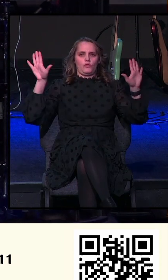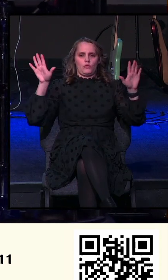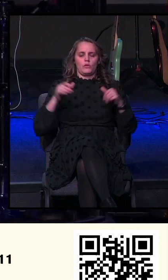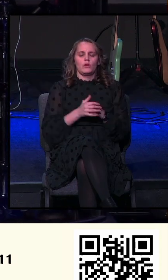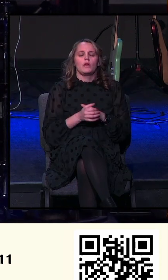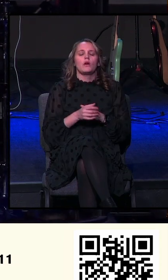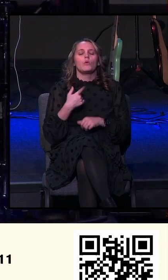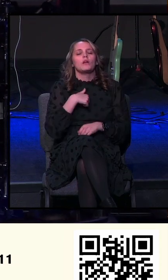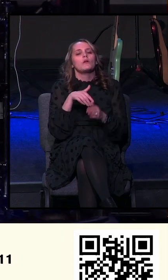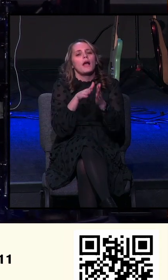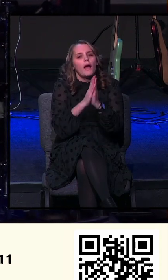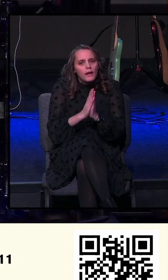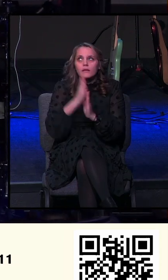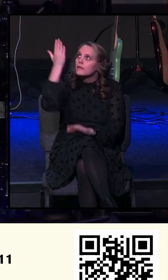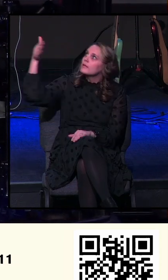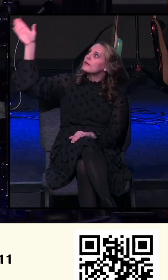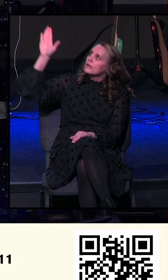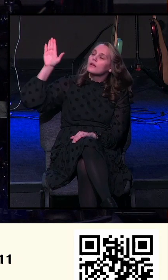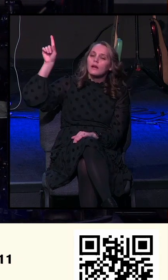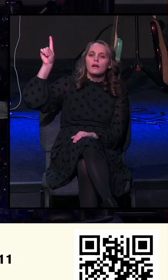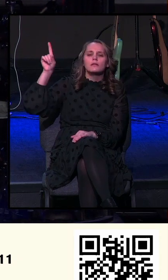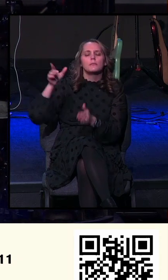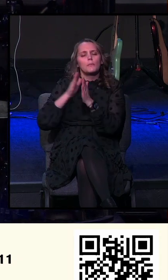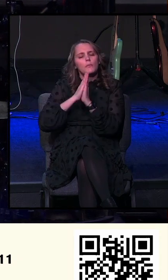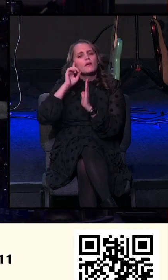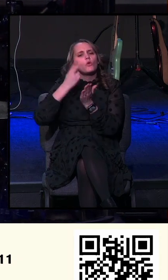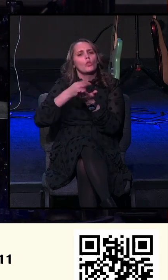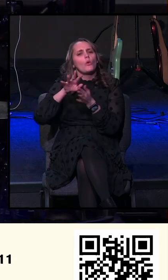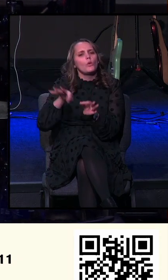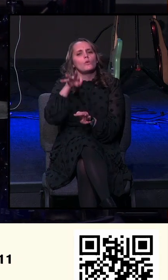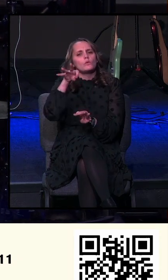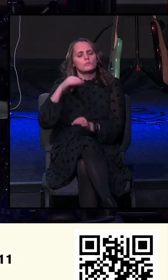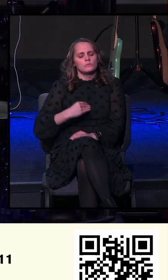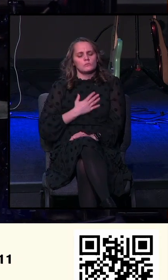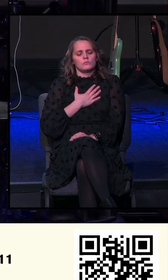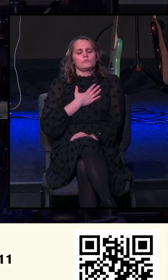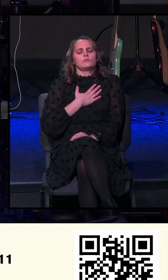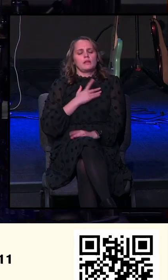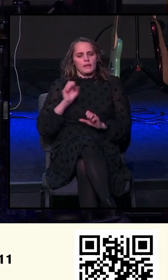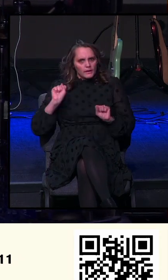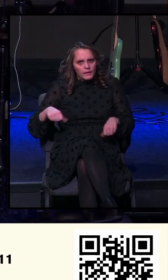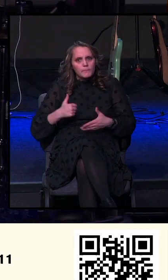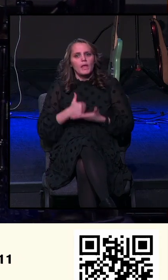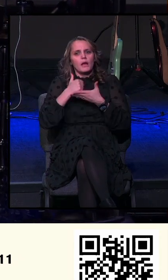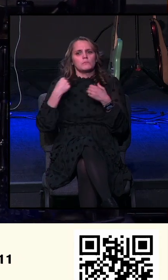you're also asking God to, like, for your Holy Spirit, for His Spirit, so that He can equip us and kind of